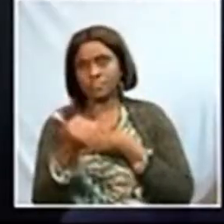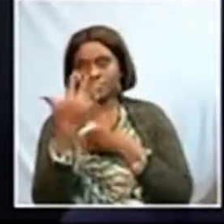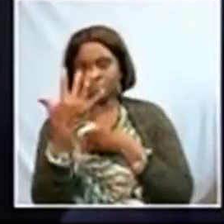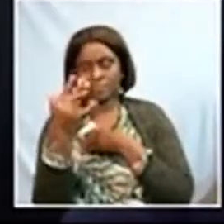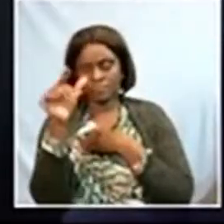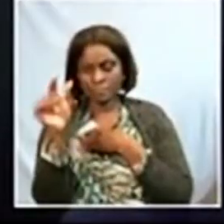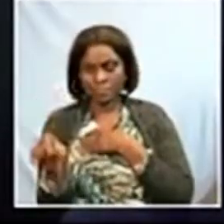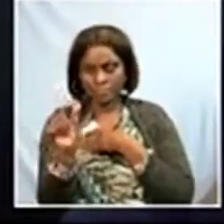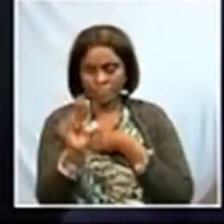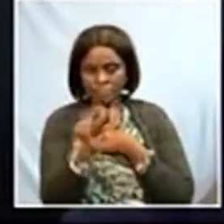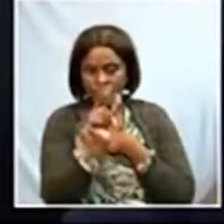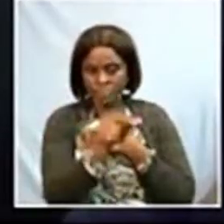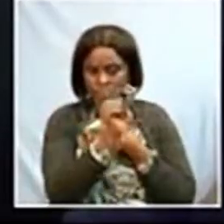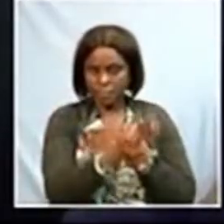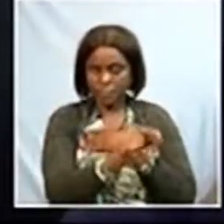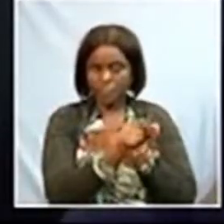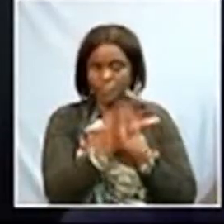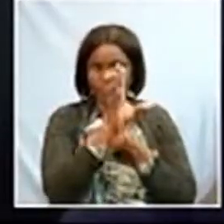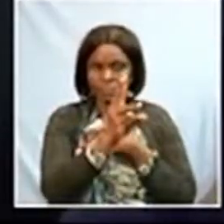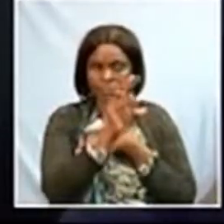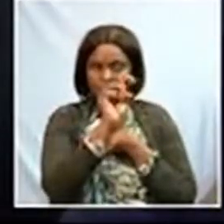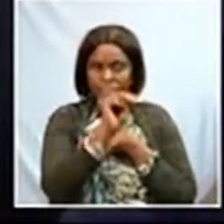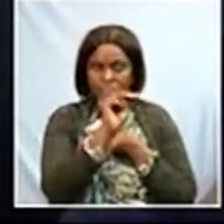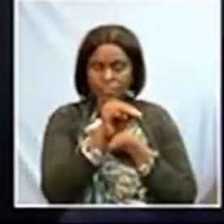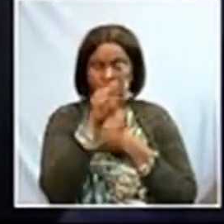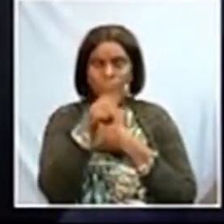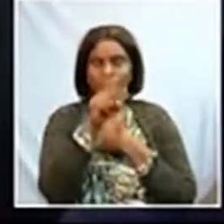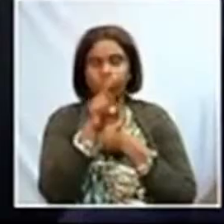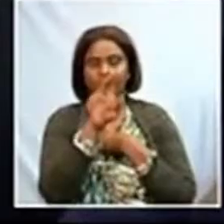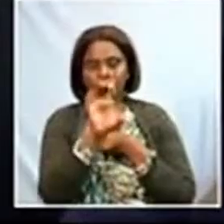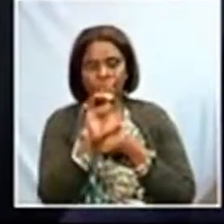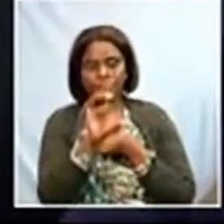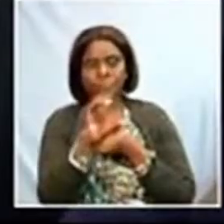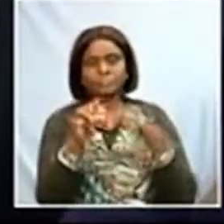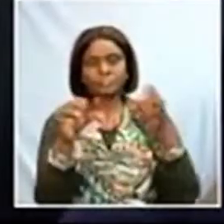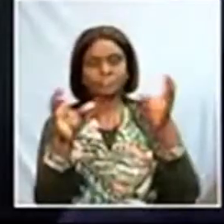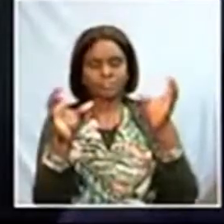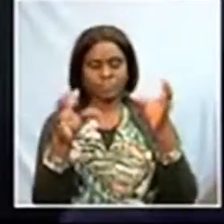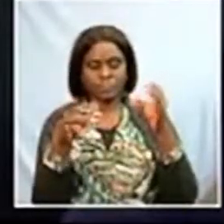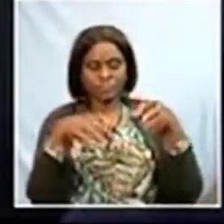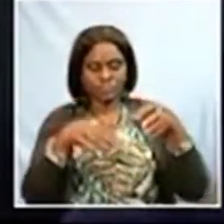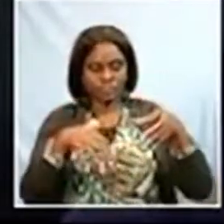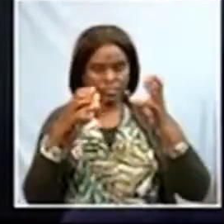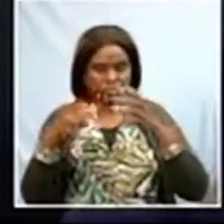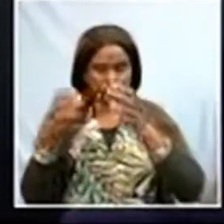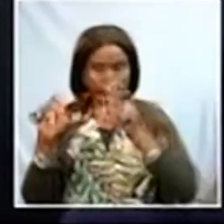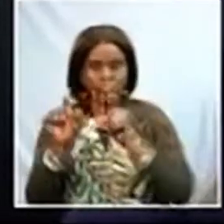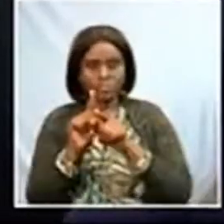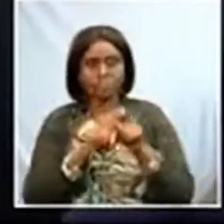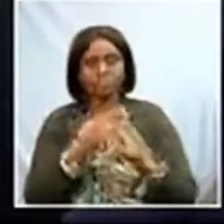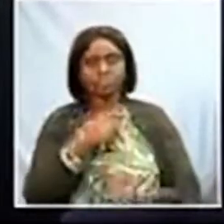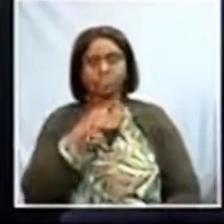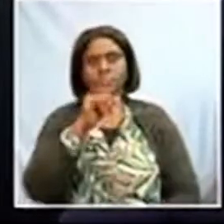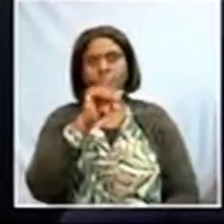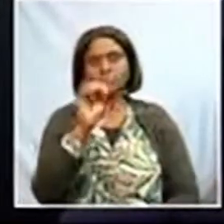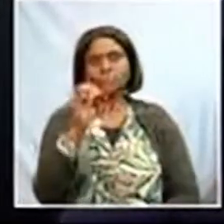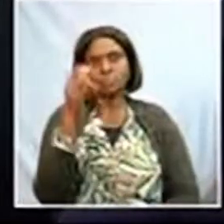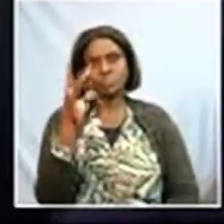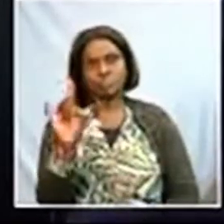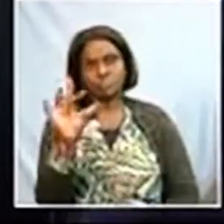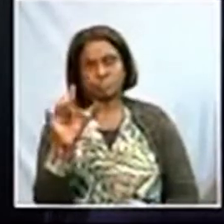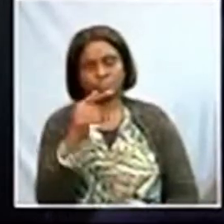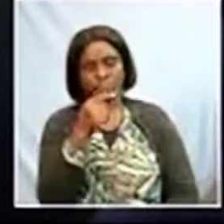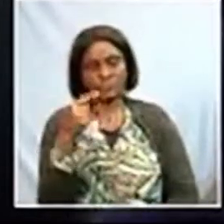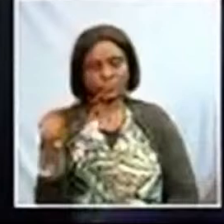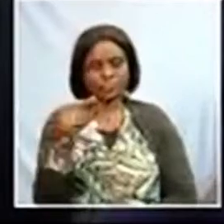5-inch 6-meter PVC plain casings. They were 108, and the goods